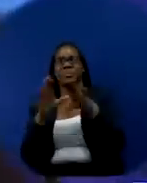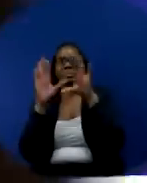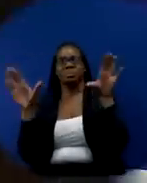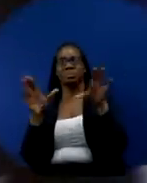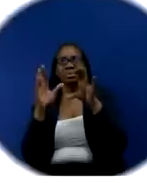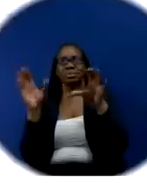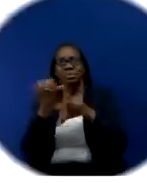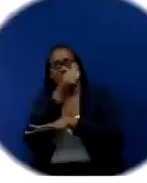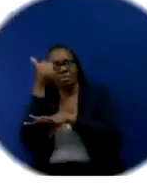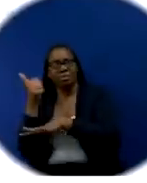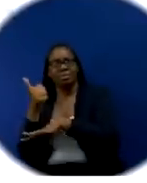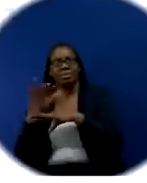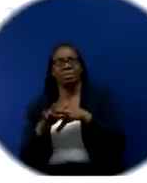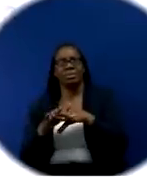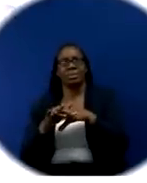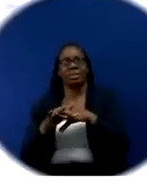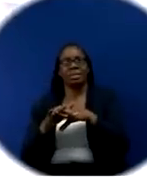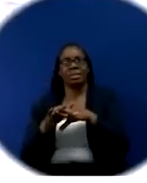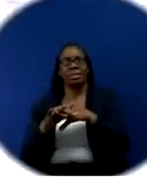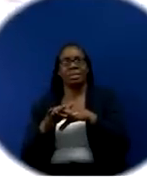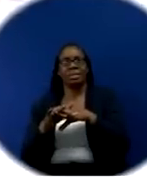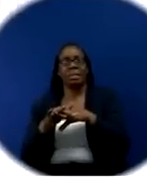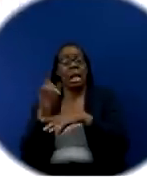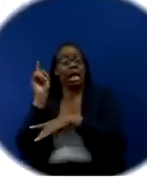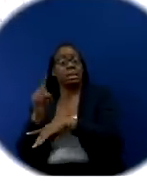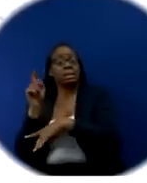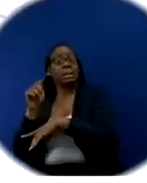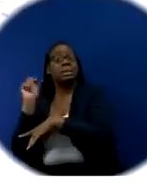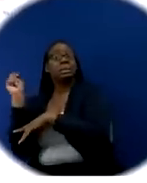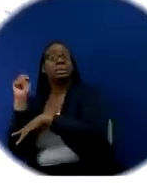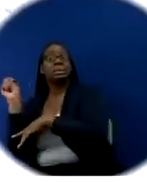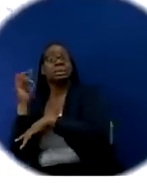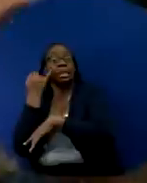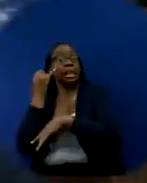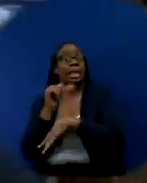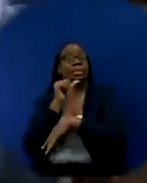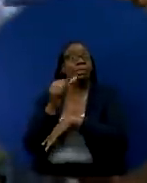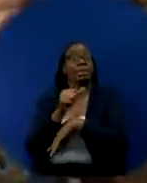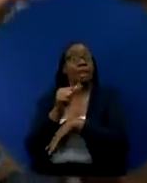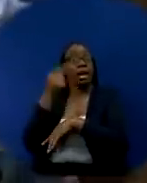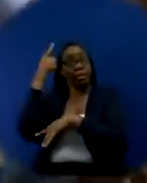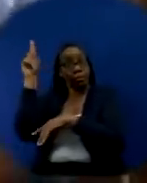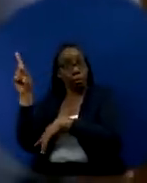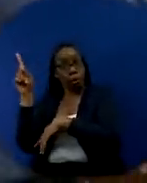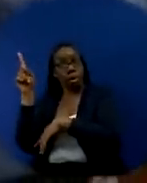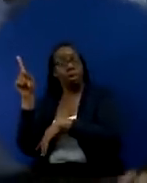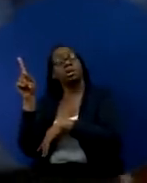Somebody ought to testify. If it had not been